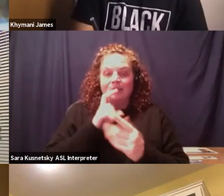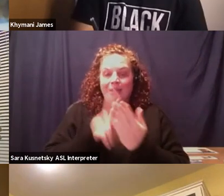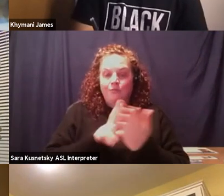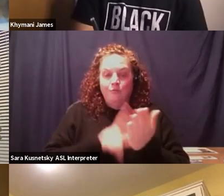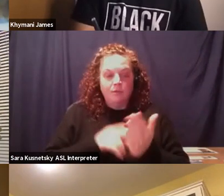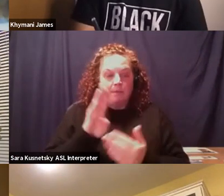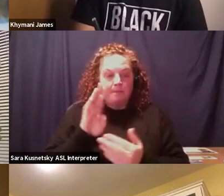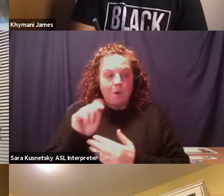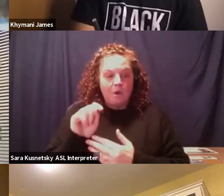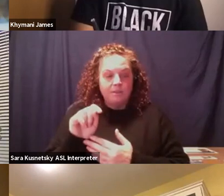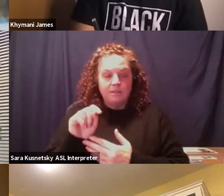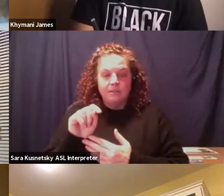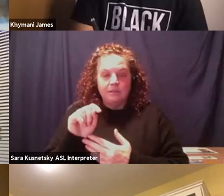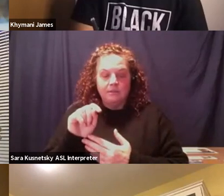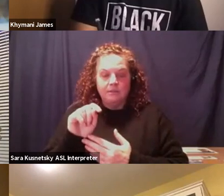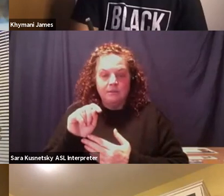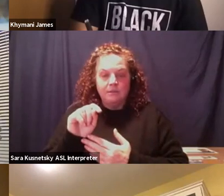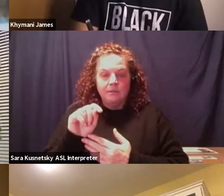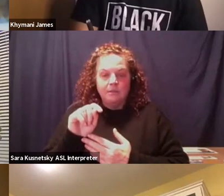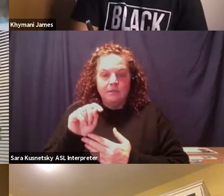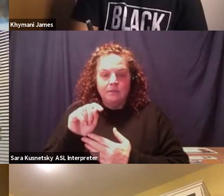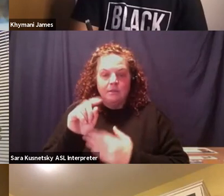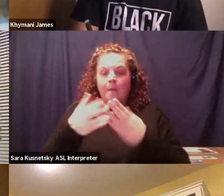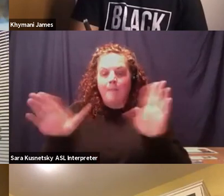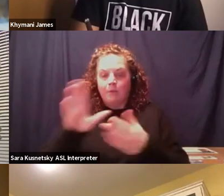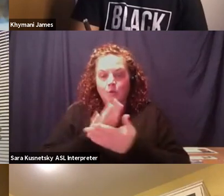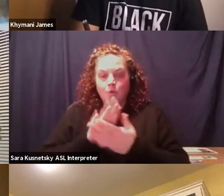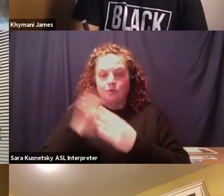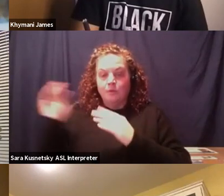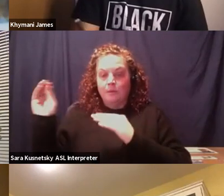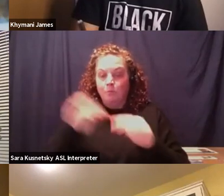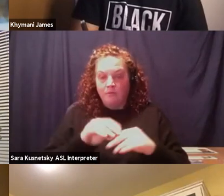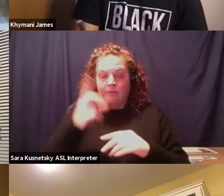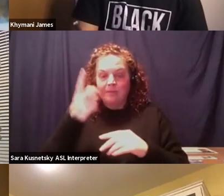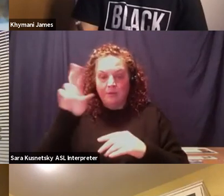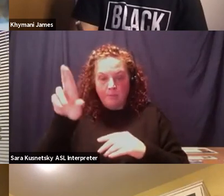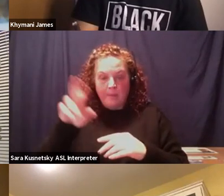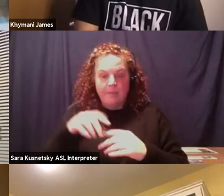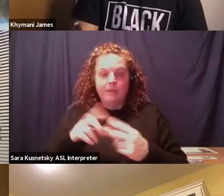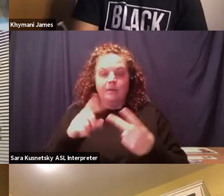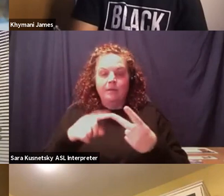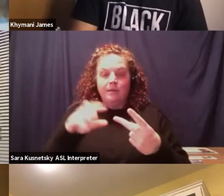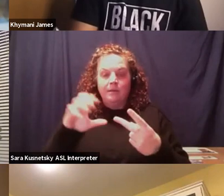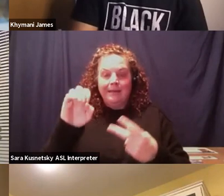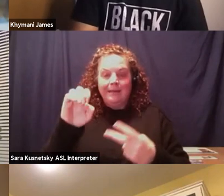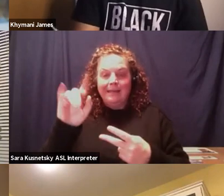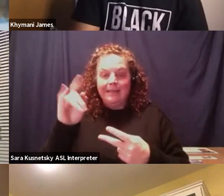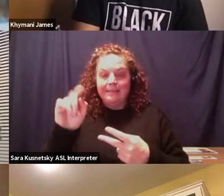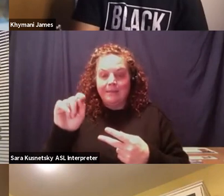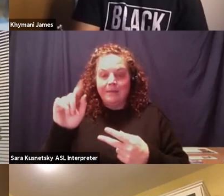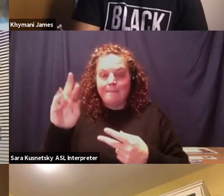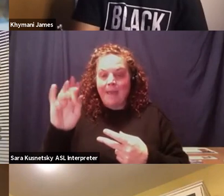first arriving in Boston from the Dominican Republic at age 7. Elizabeth McIntyre is a senior attorney in